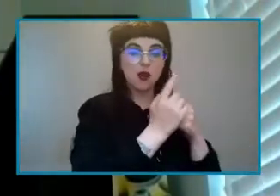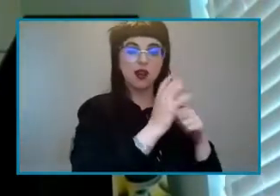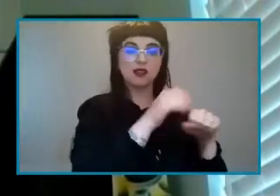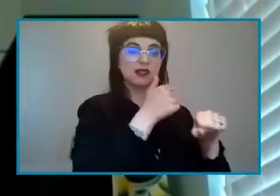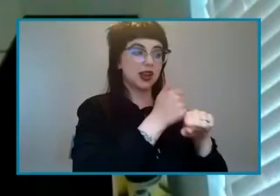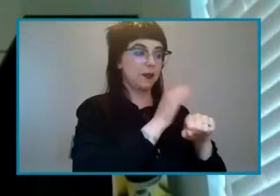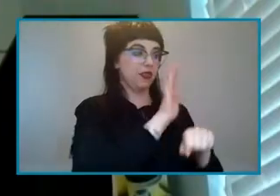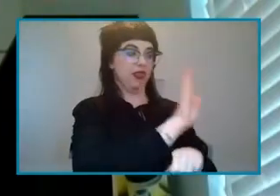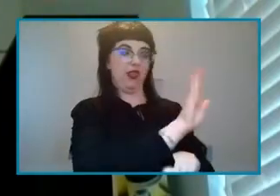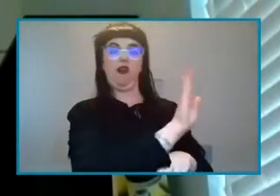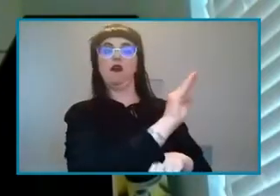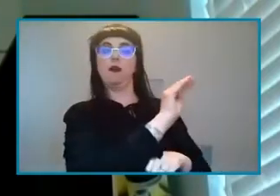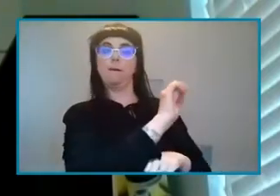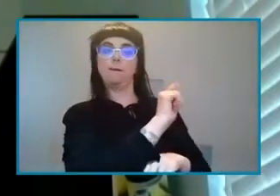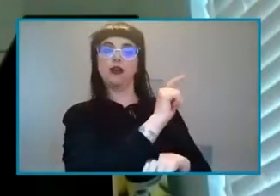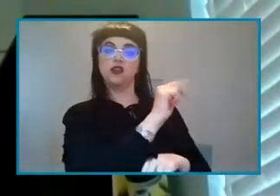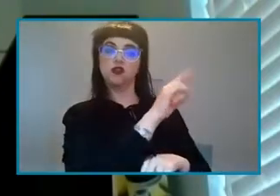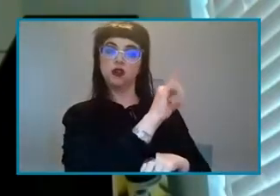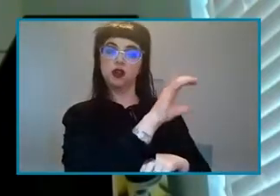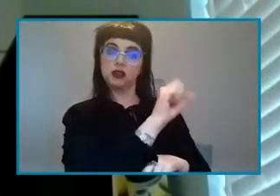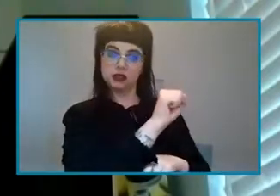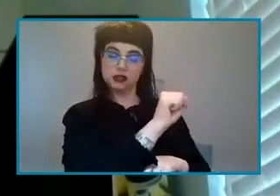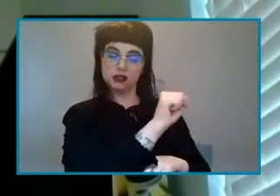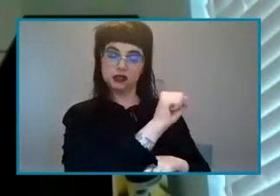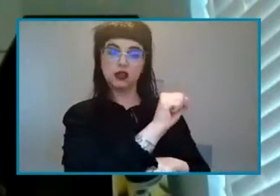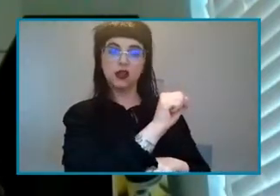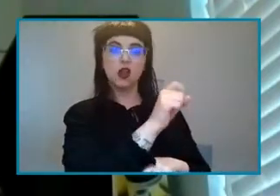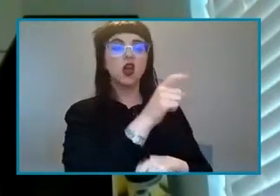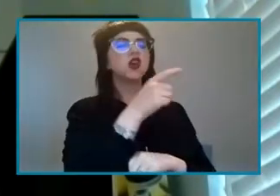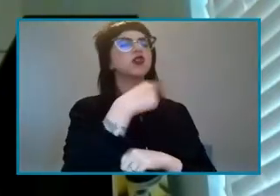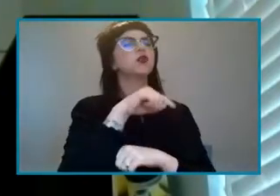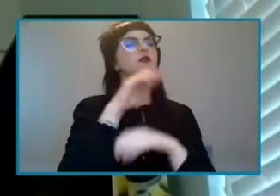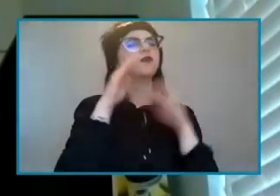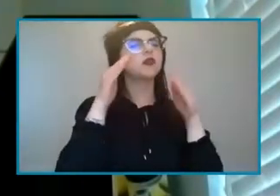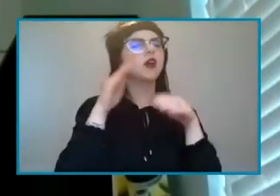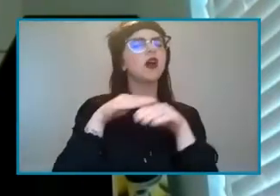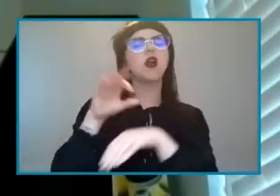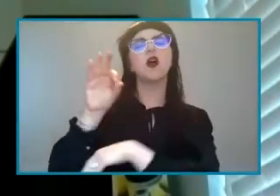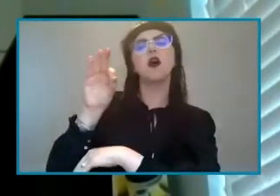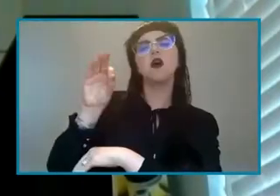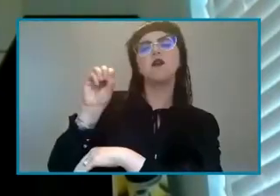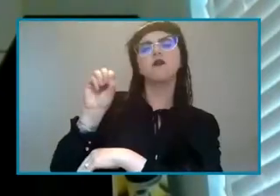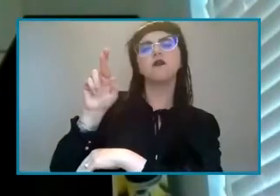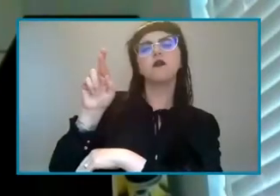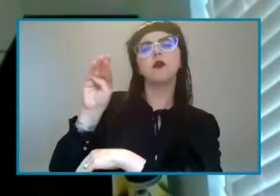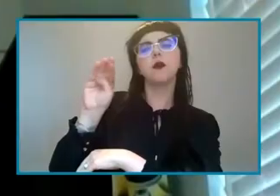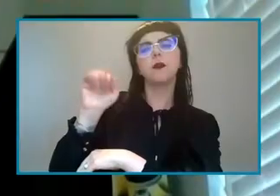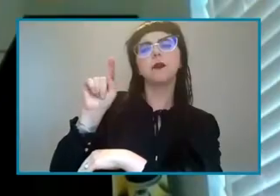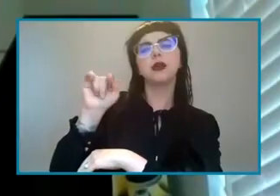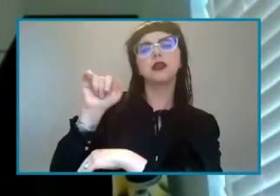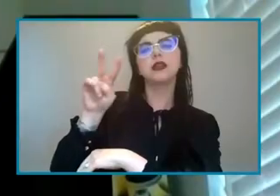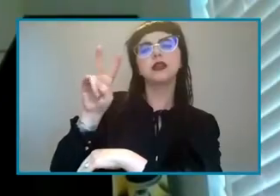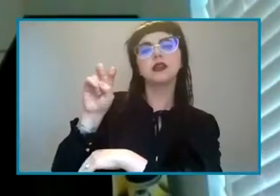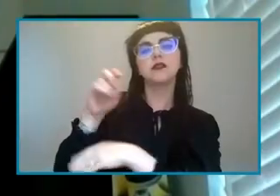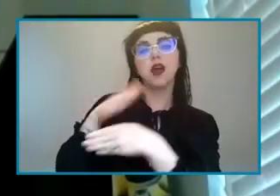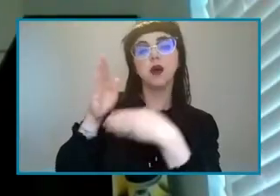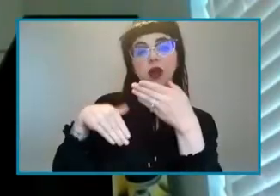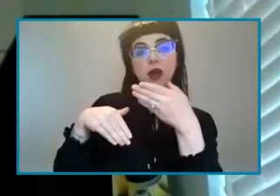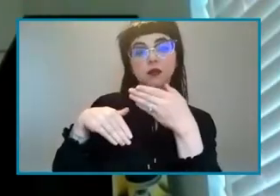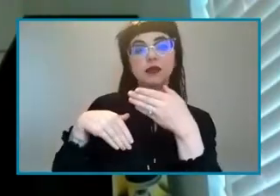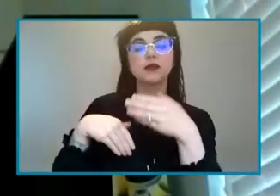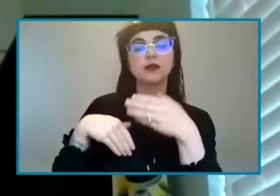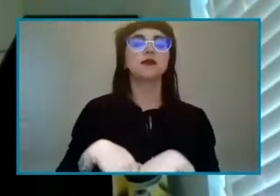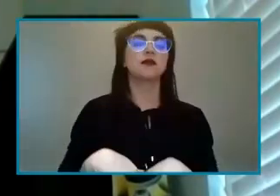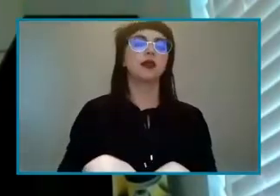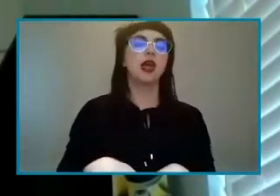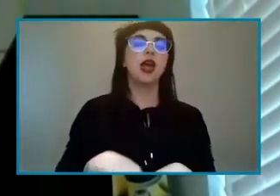metrics. We worked only on what's called the formative outcomes, and the long-term summative